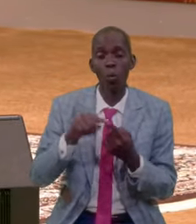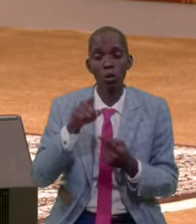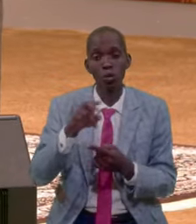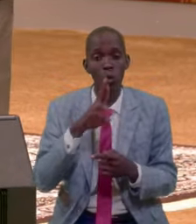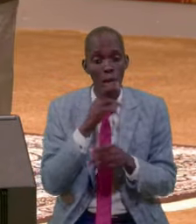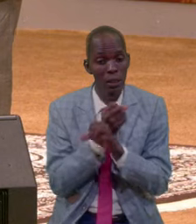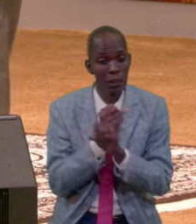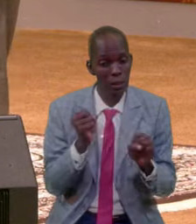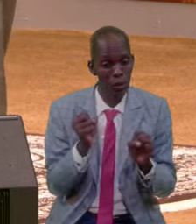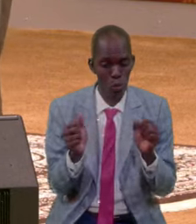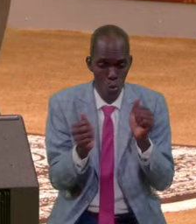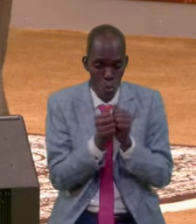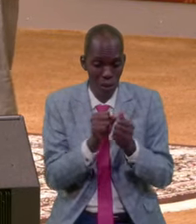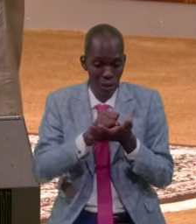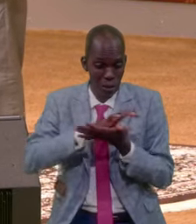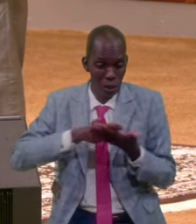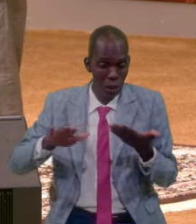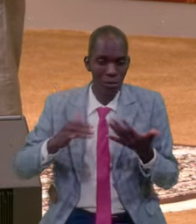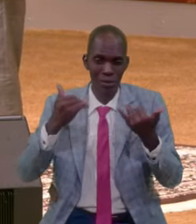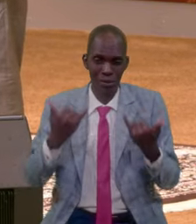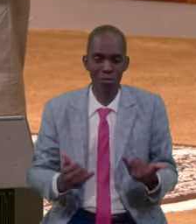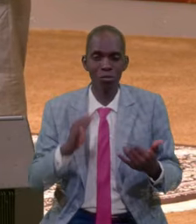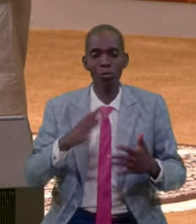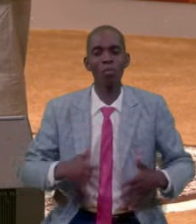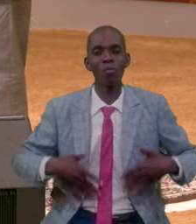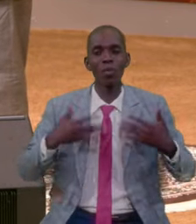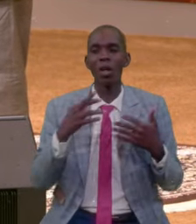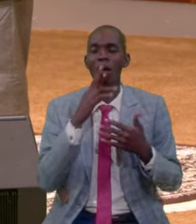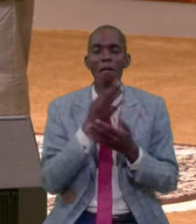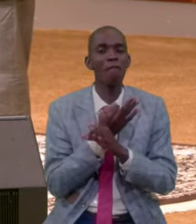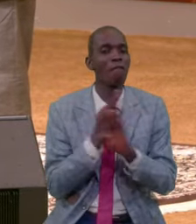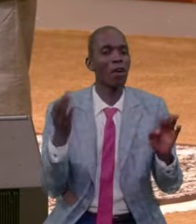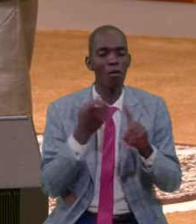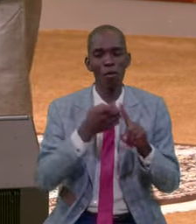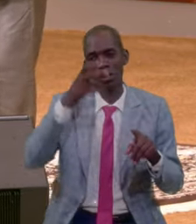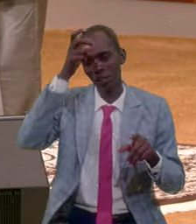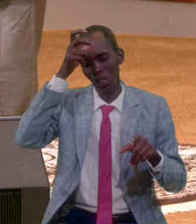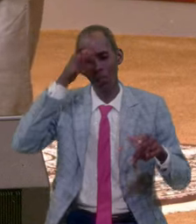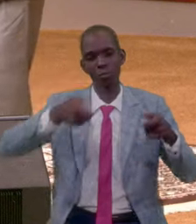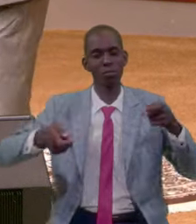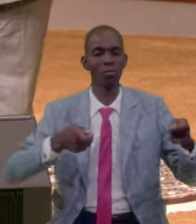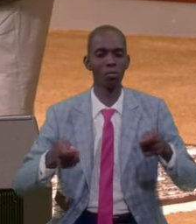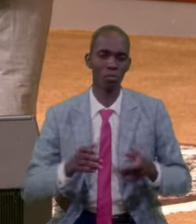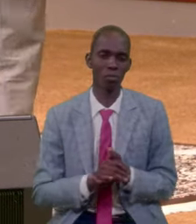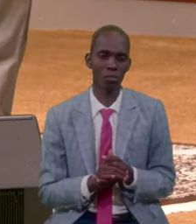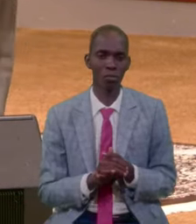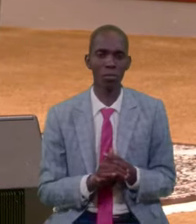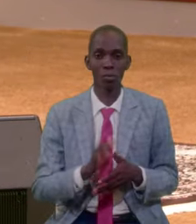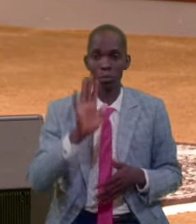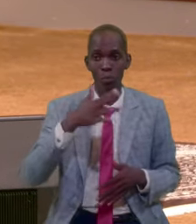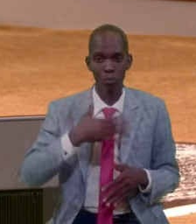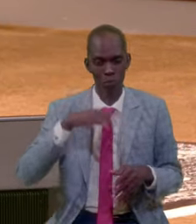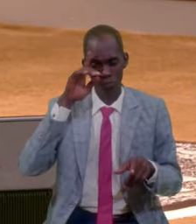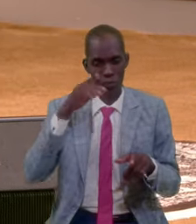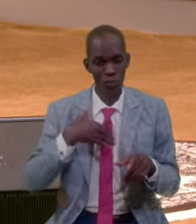our lives are free from the control of Satan. My friend, I've been watching